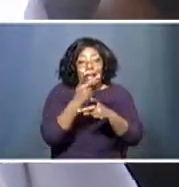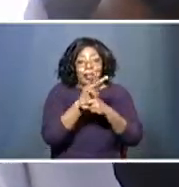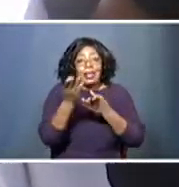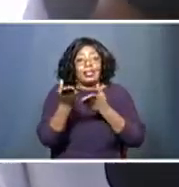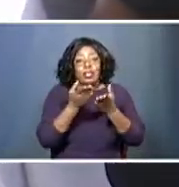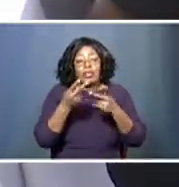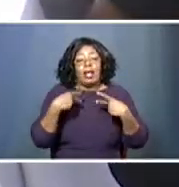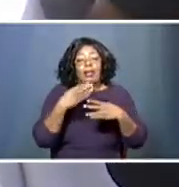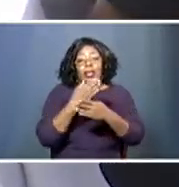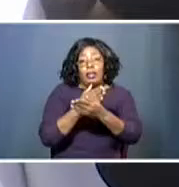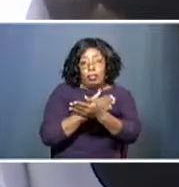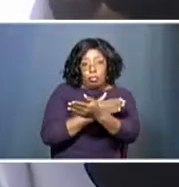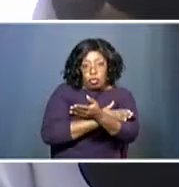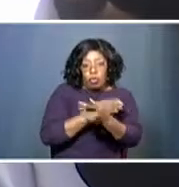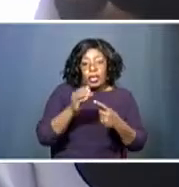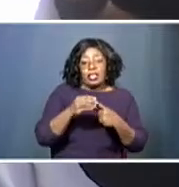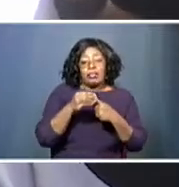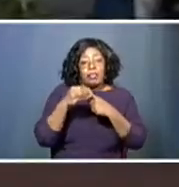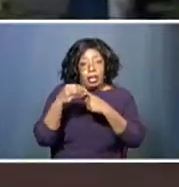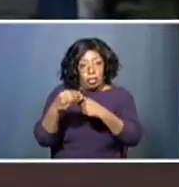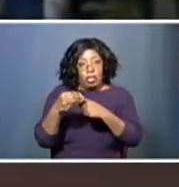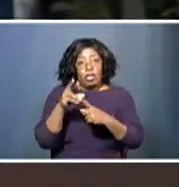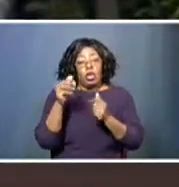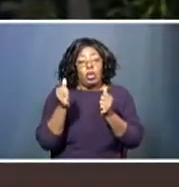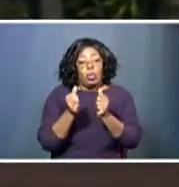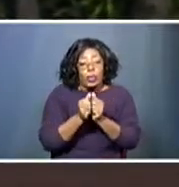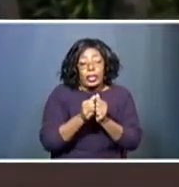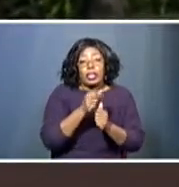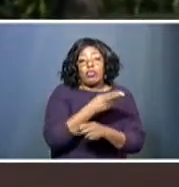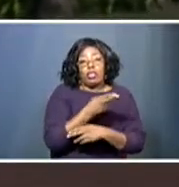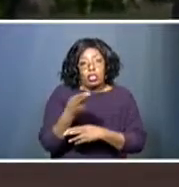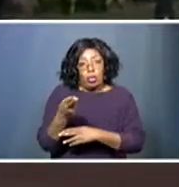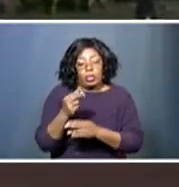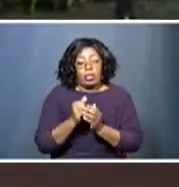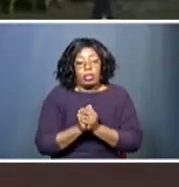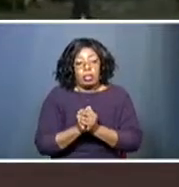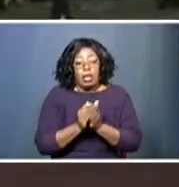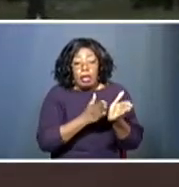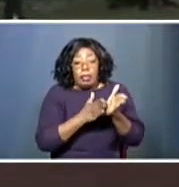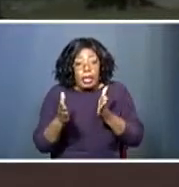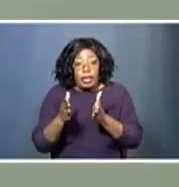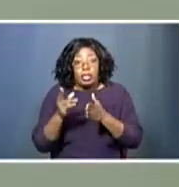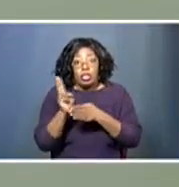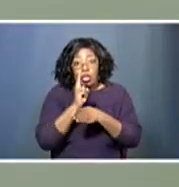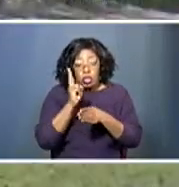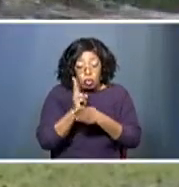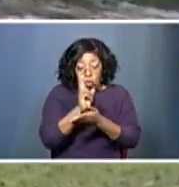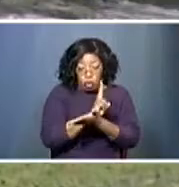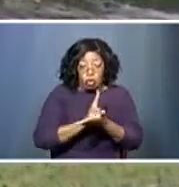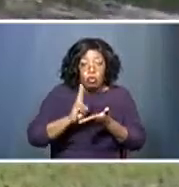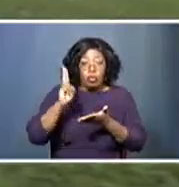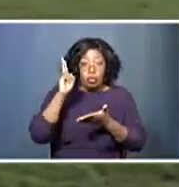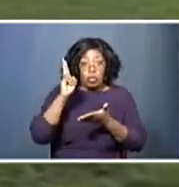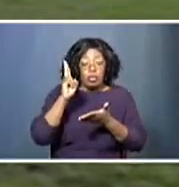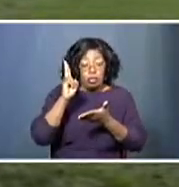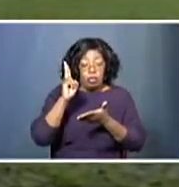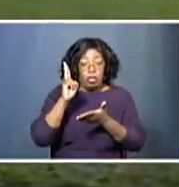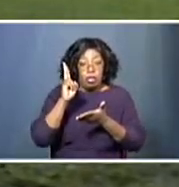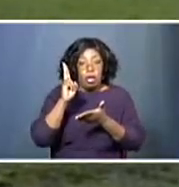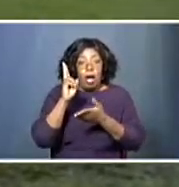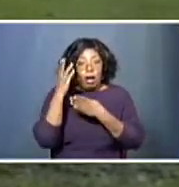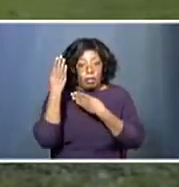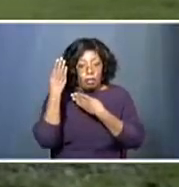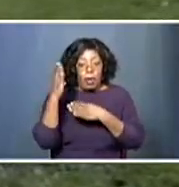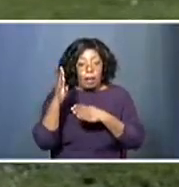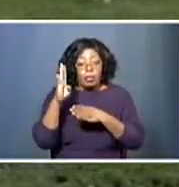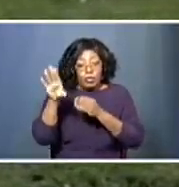is improved upon, particularly with manpower resources. Plans are still underway to use the University of the Bahamas' Grosvenor Close campus as an additional